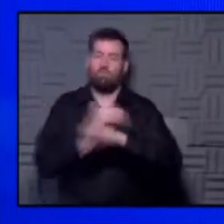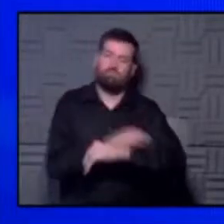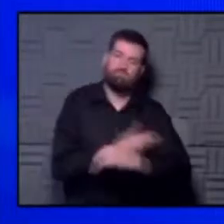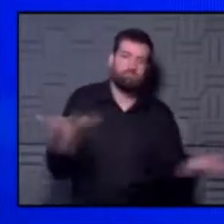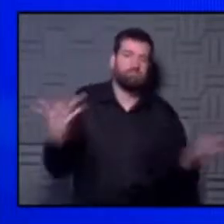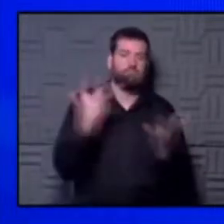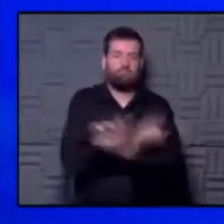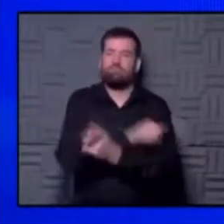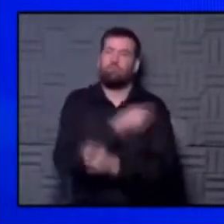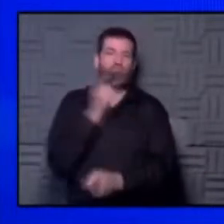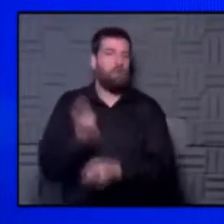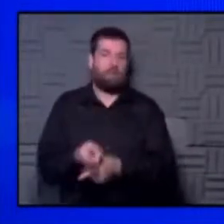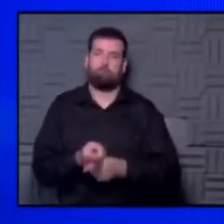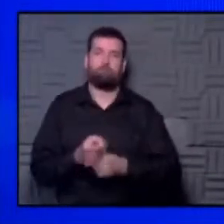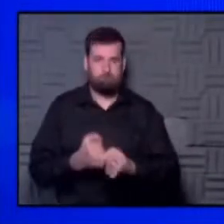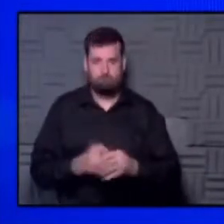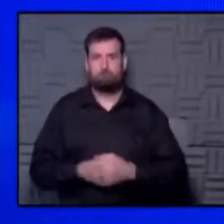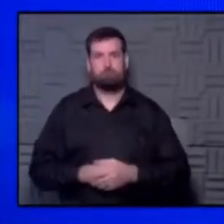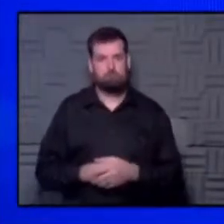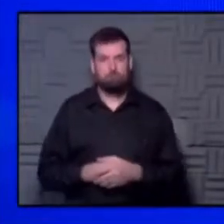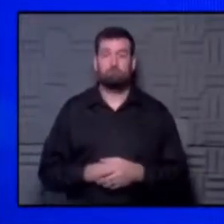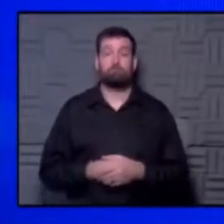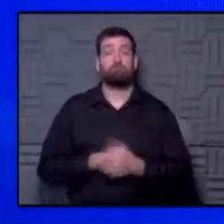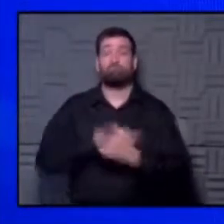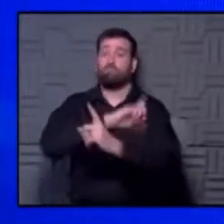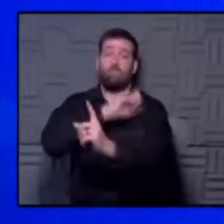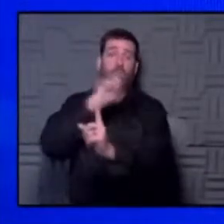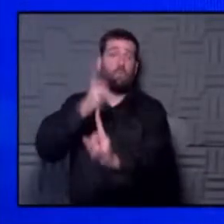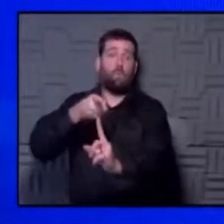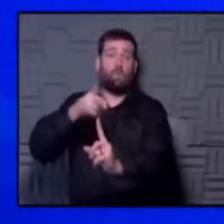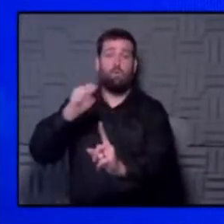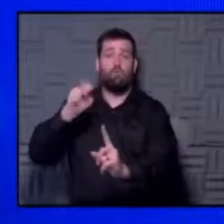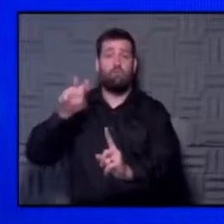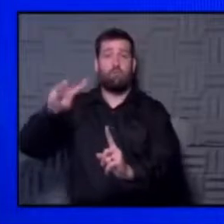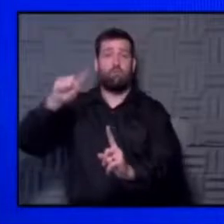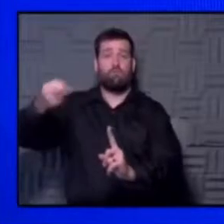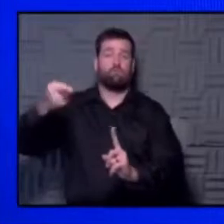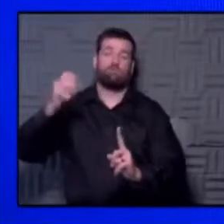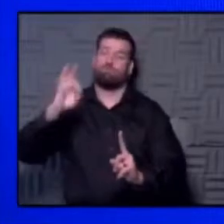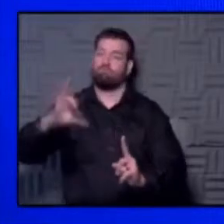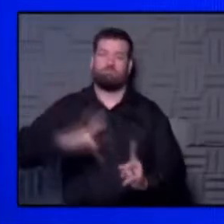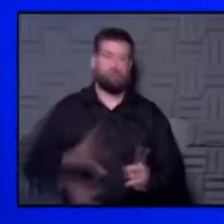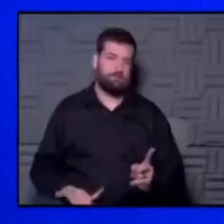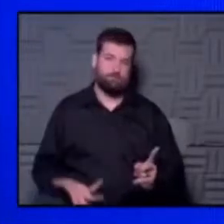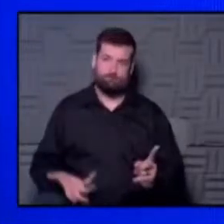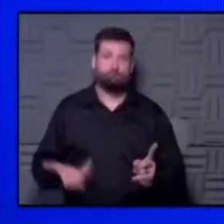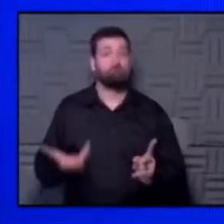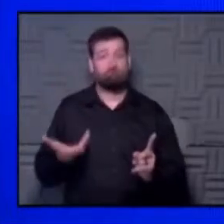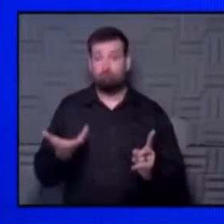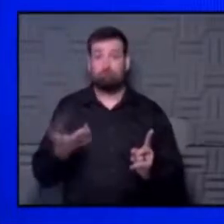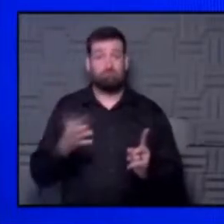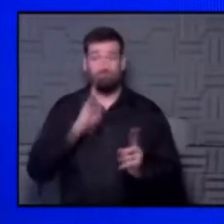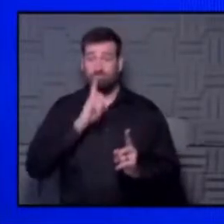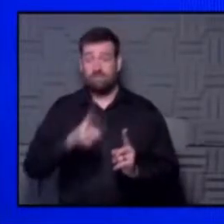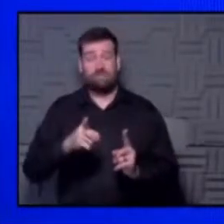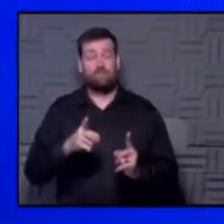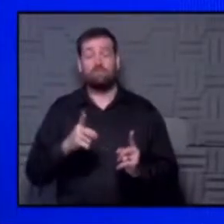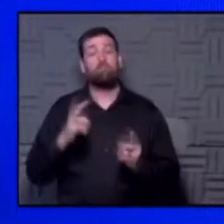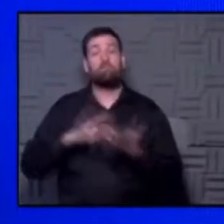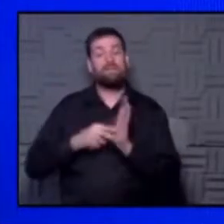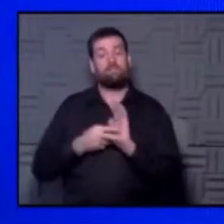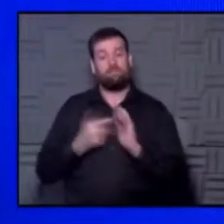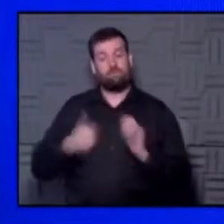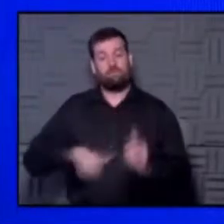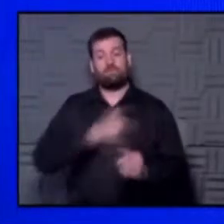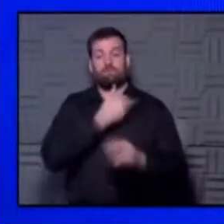absolutely the right thing to do. And if they're setting a target date of November 1st, so be it. because what you're really saying is let's be